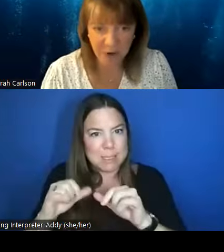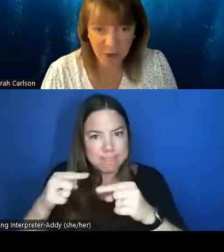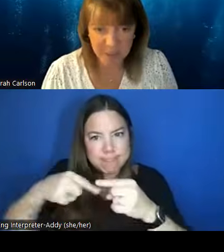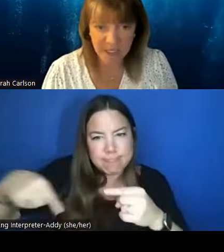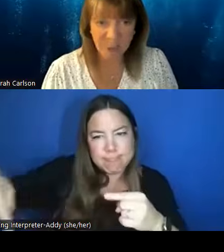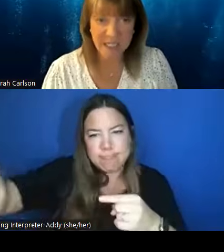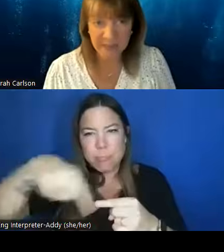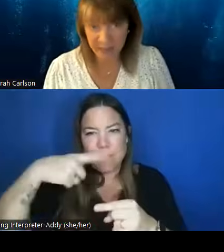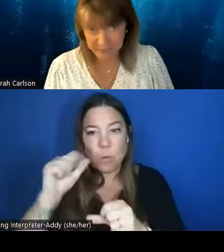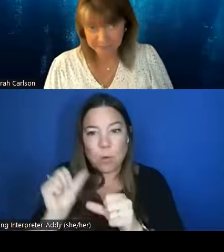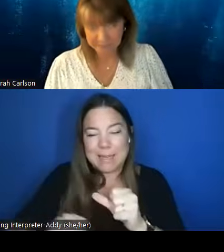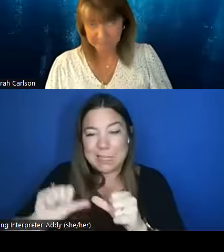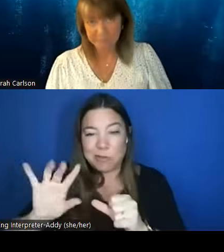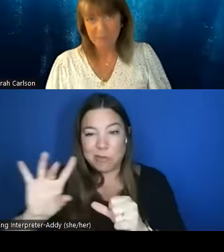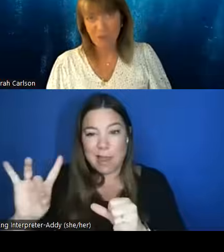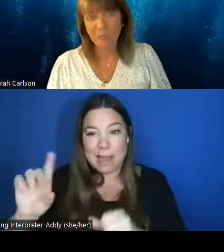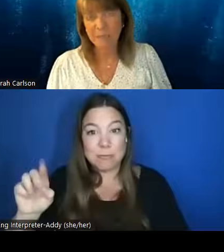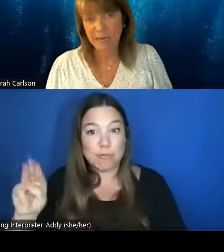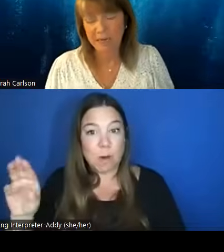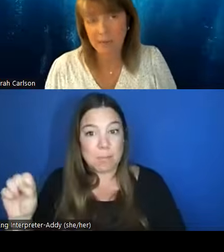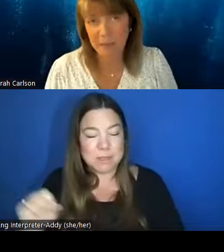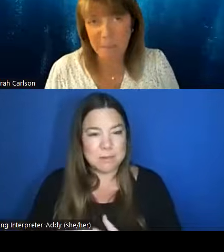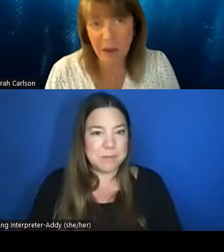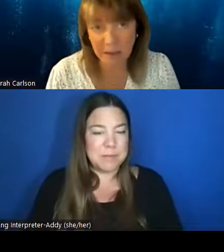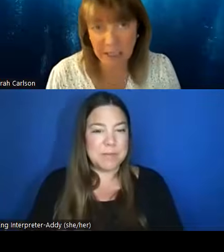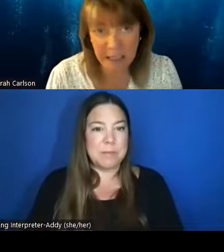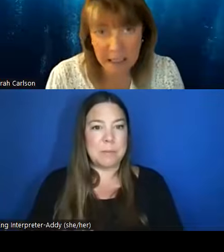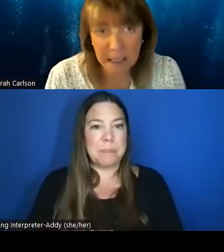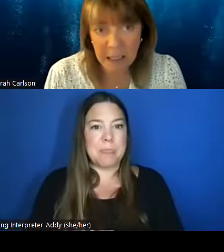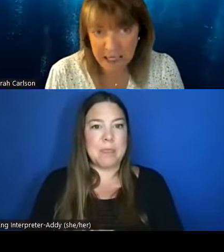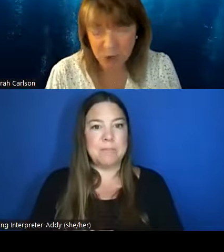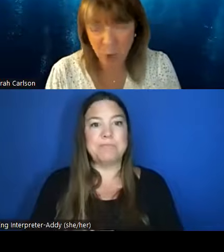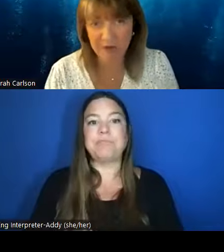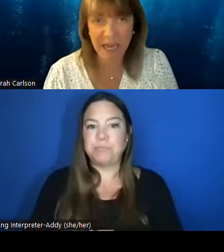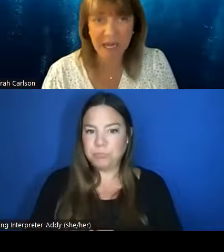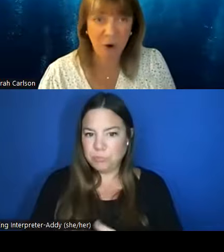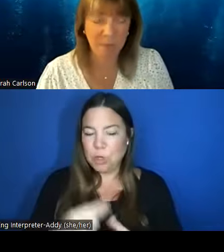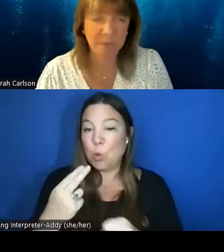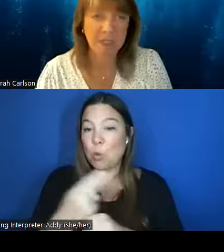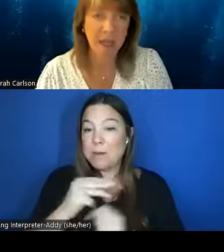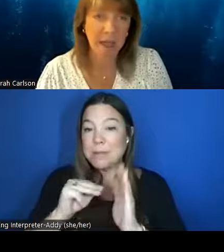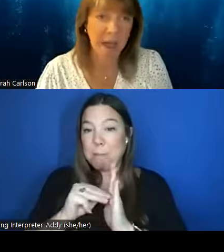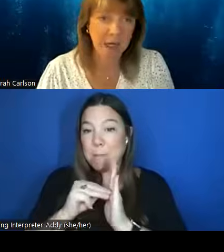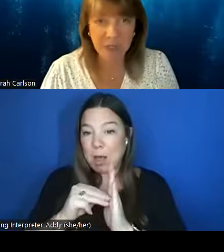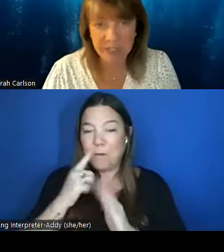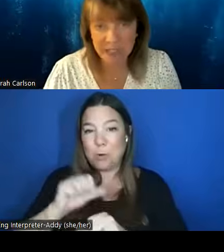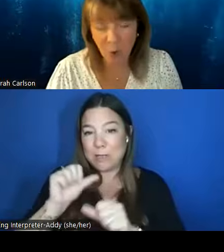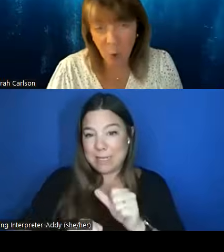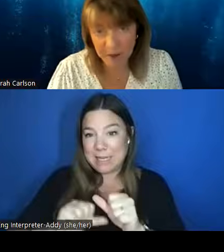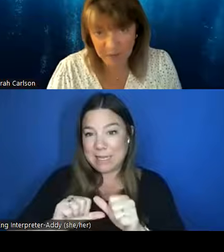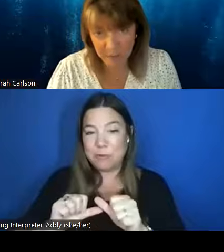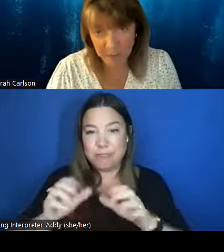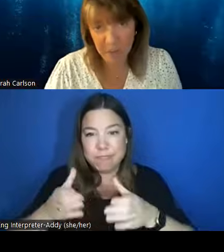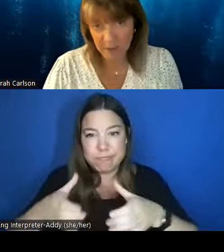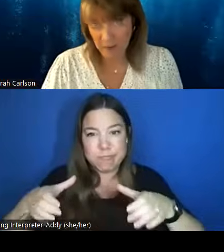these 8 drums. And we did that really by modeling each one of the 8 drums. And you can see here